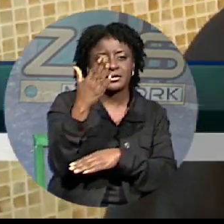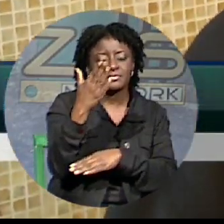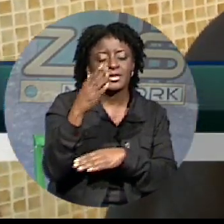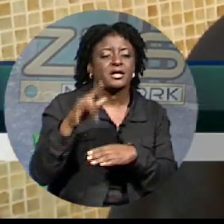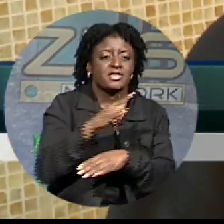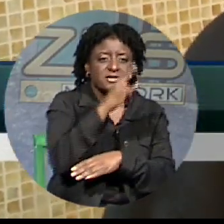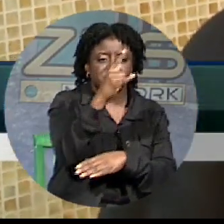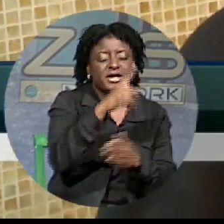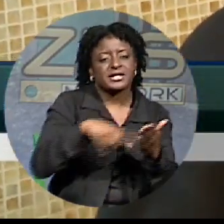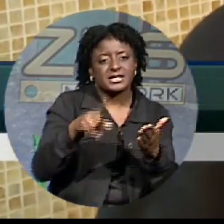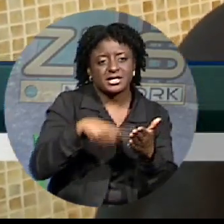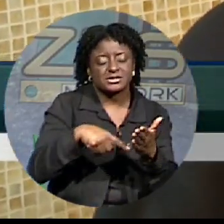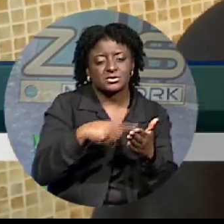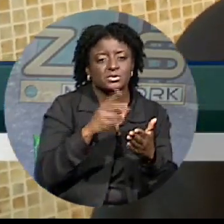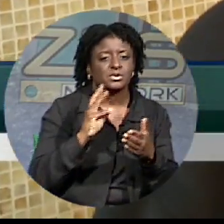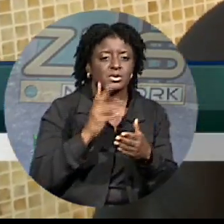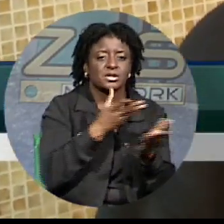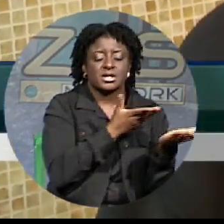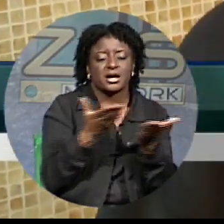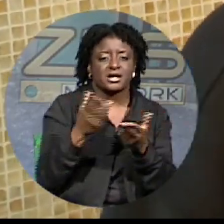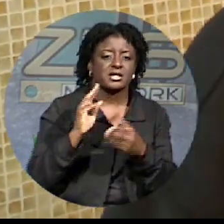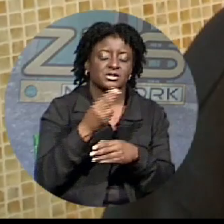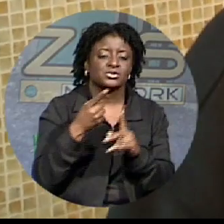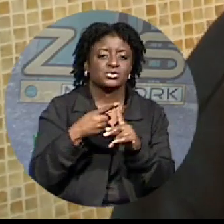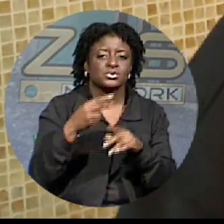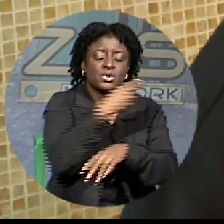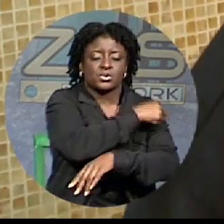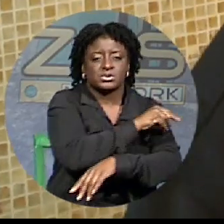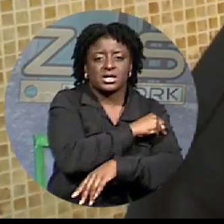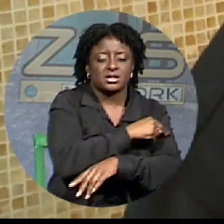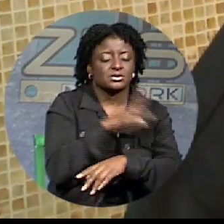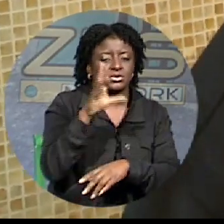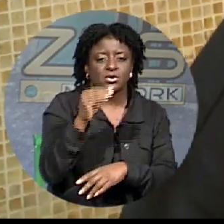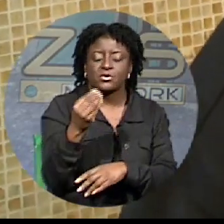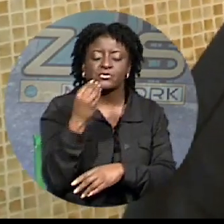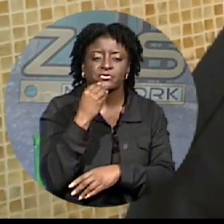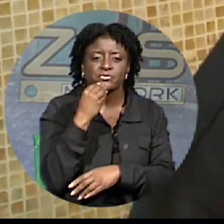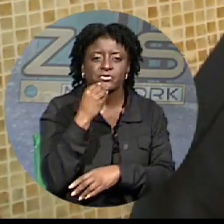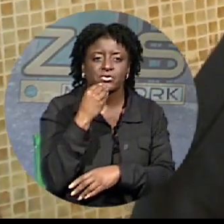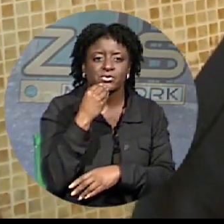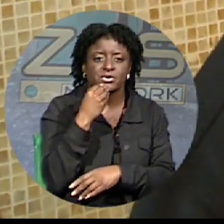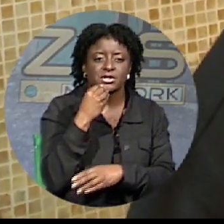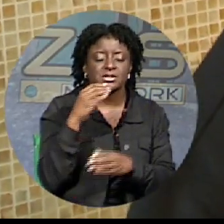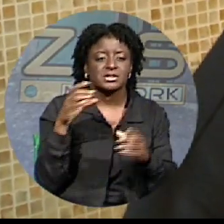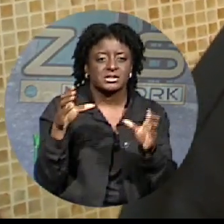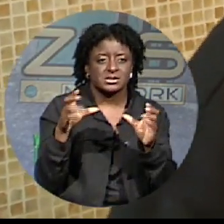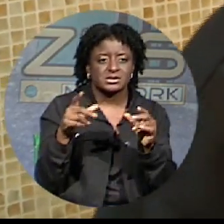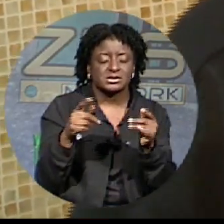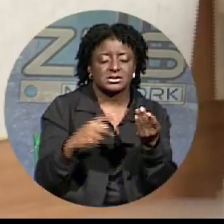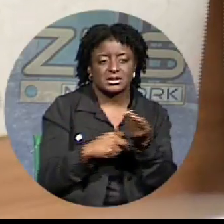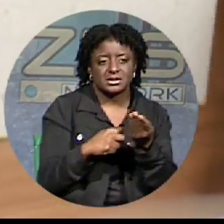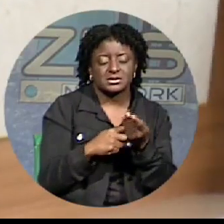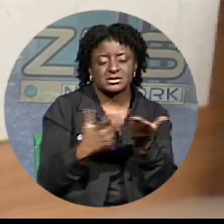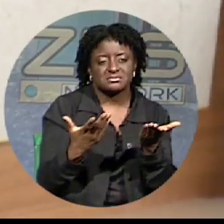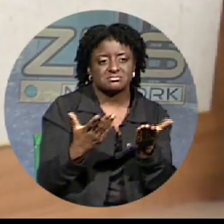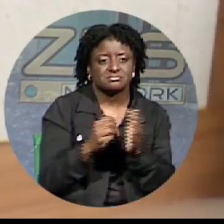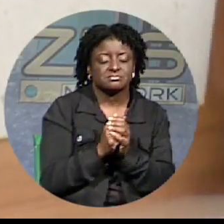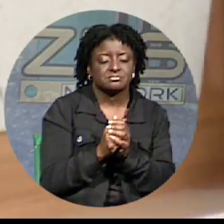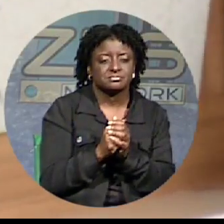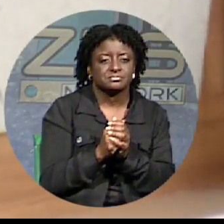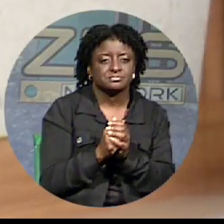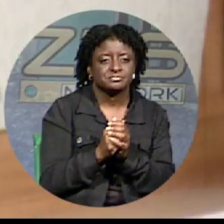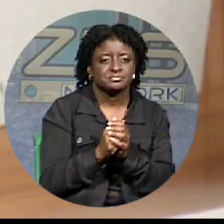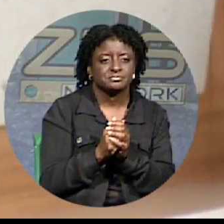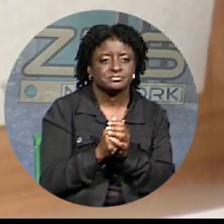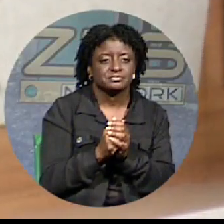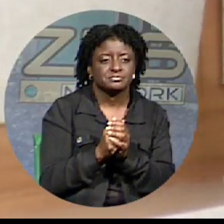hotel. They ain't give me no food voucher. I need all day, and that is ridiculous, and they need to do better because that ain't be coming. Marsha Butler